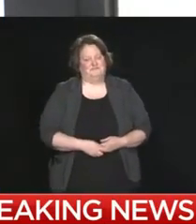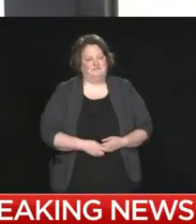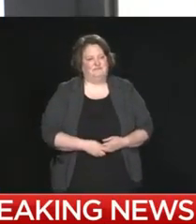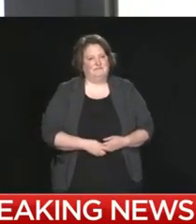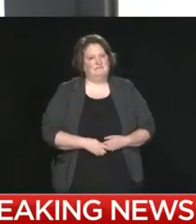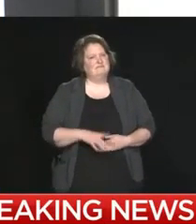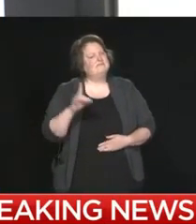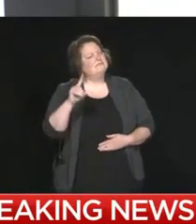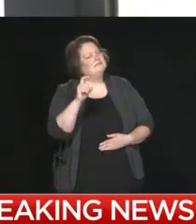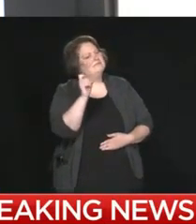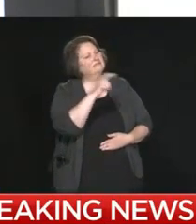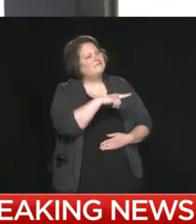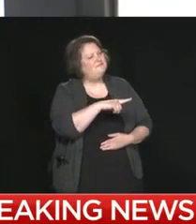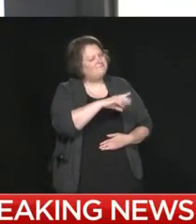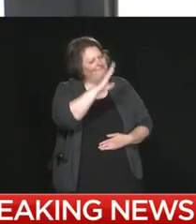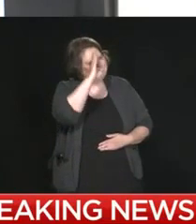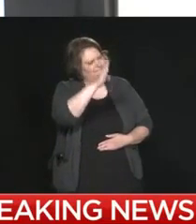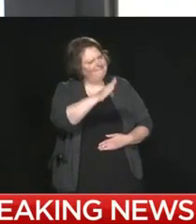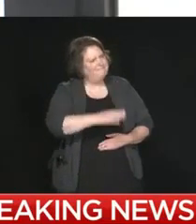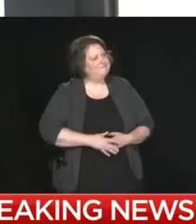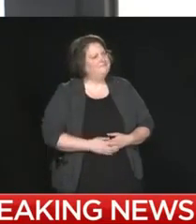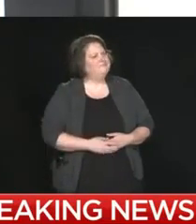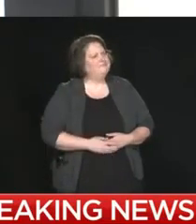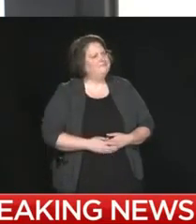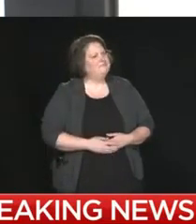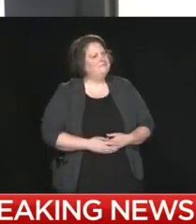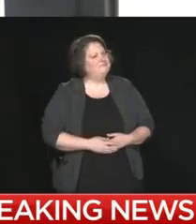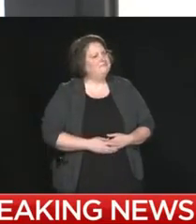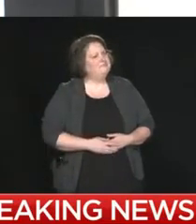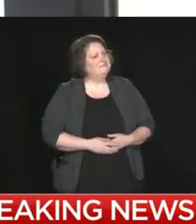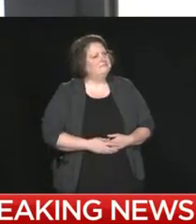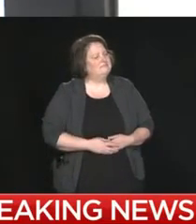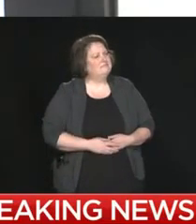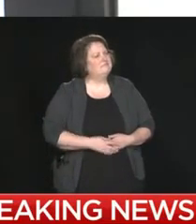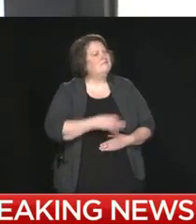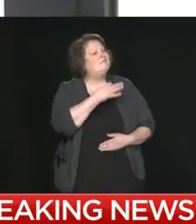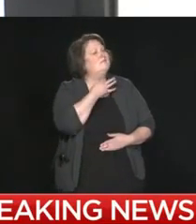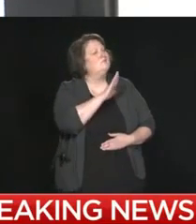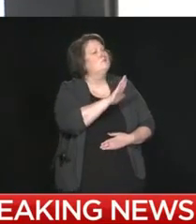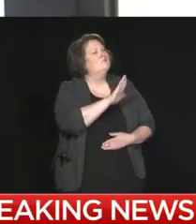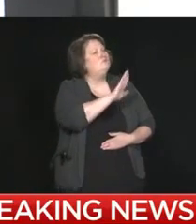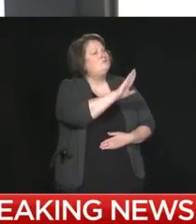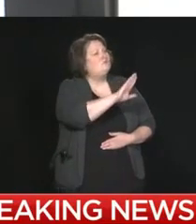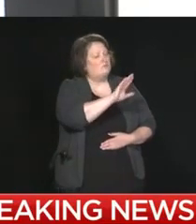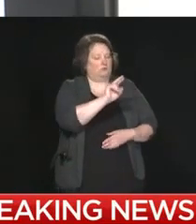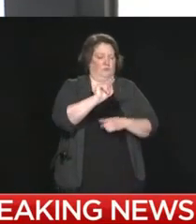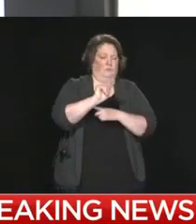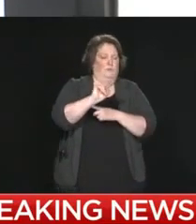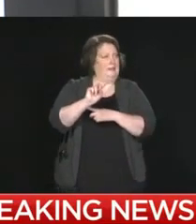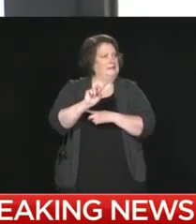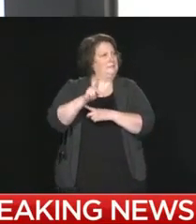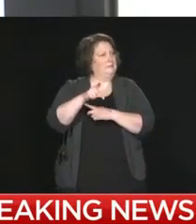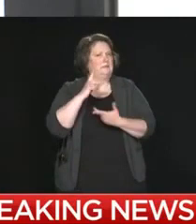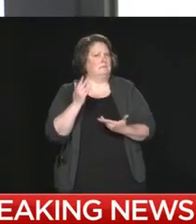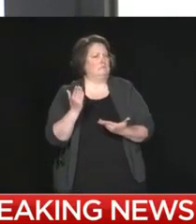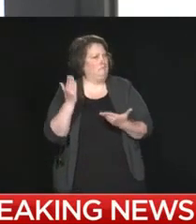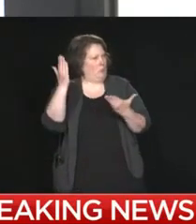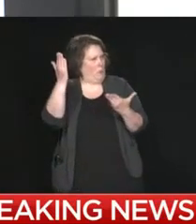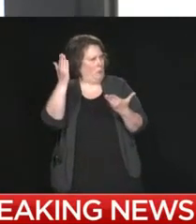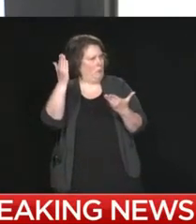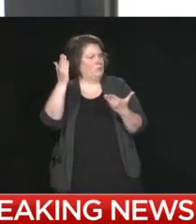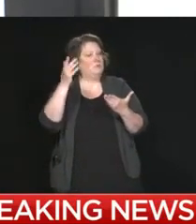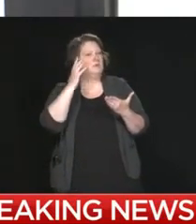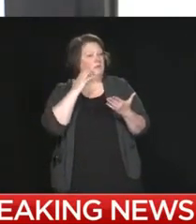TVA. Good morning, Mr. Trudeau. I'd like to hear you speak to this proposal of the NDP to extend the CERB by